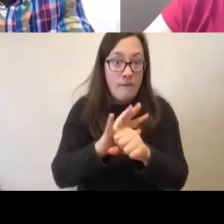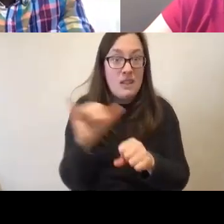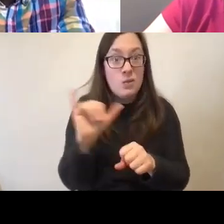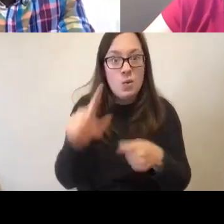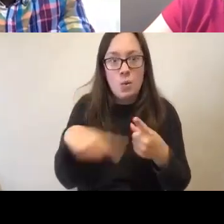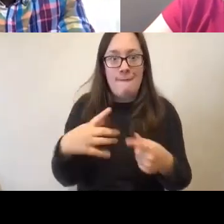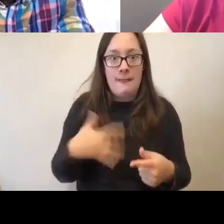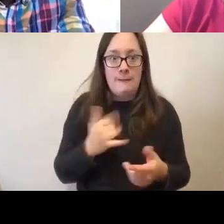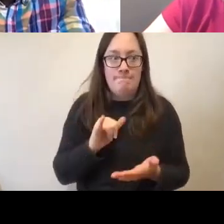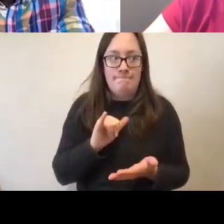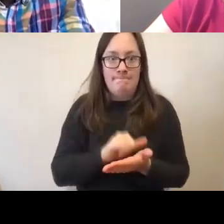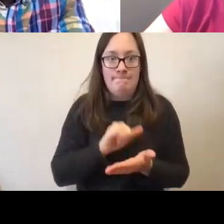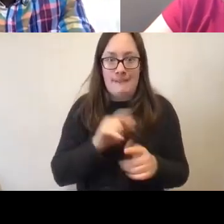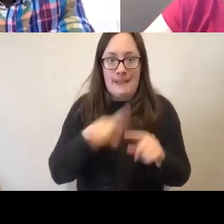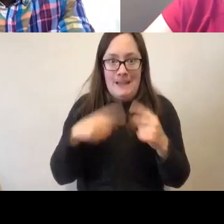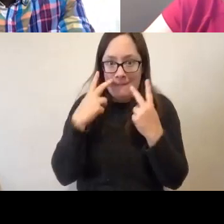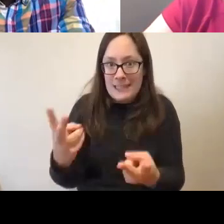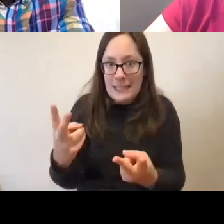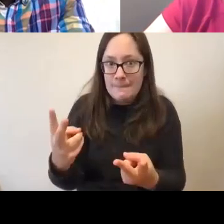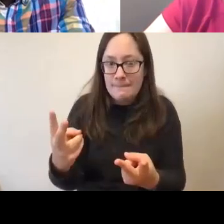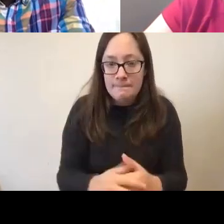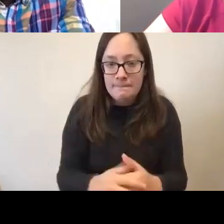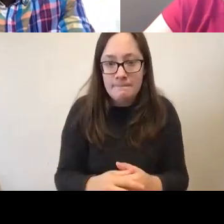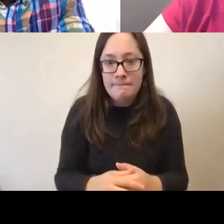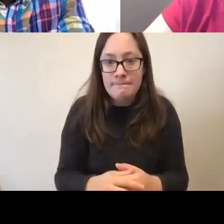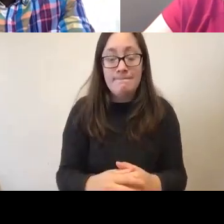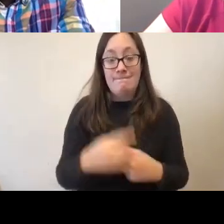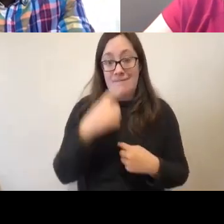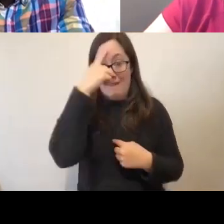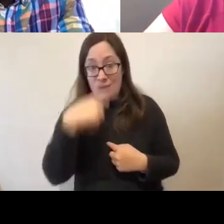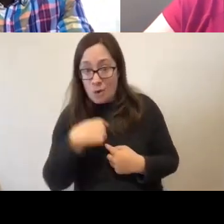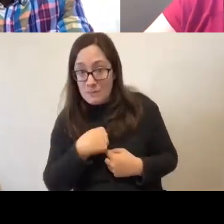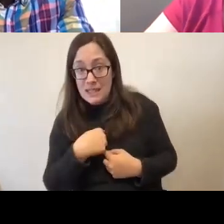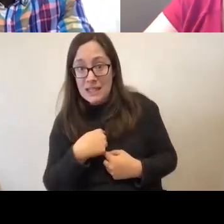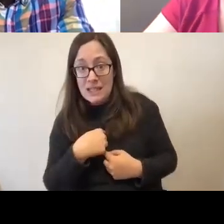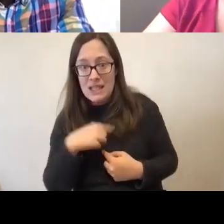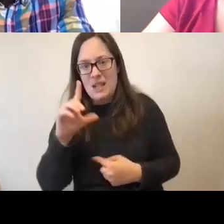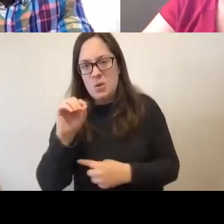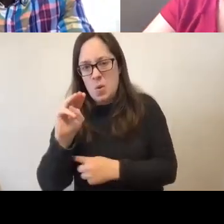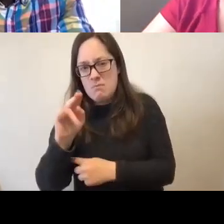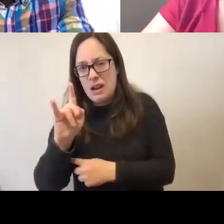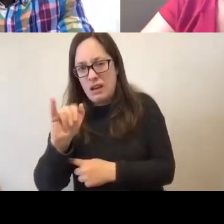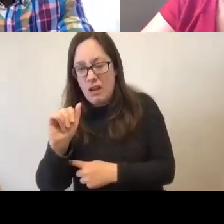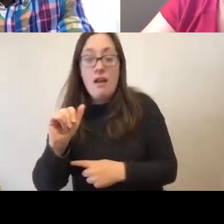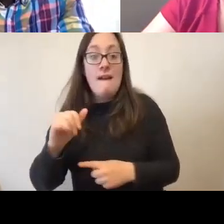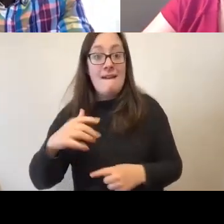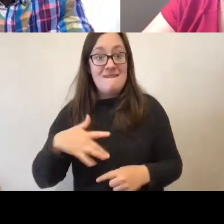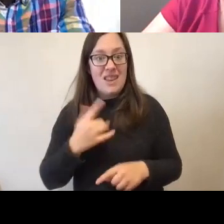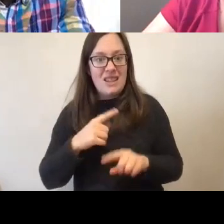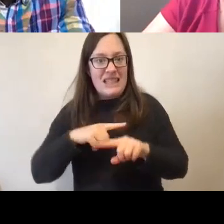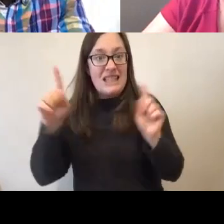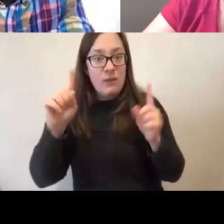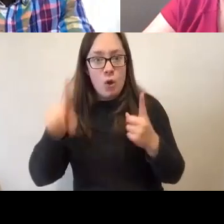possible to visit? For me, it feels different trying to connect with family in the